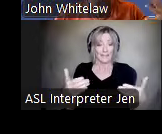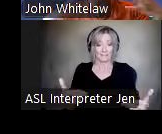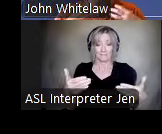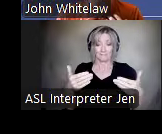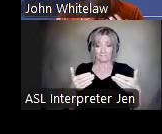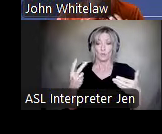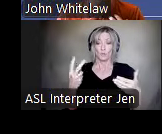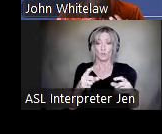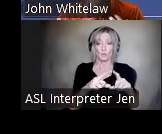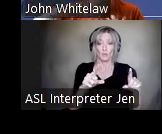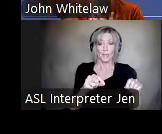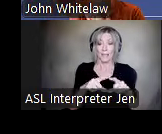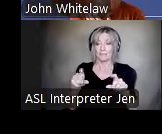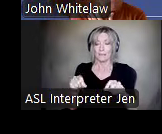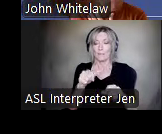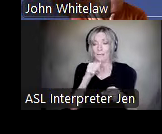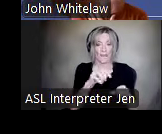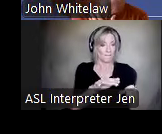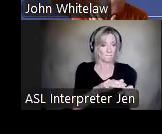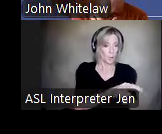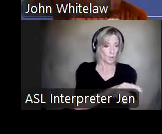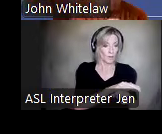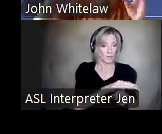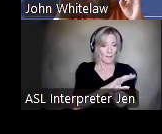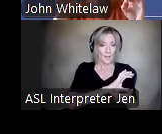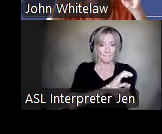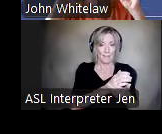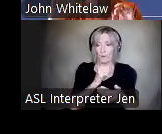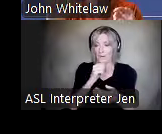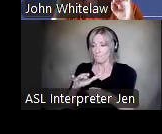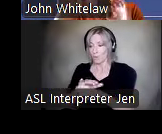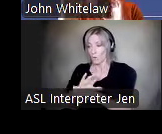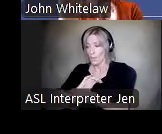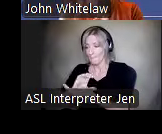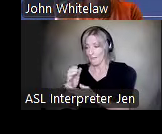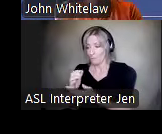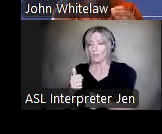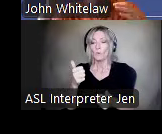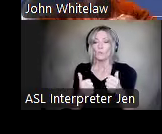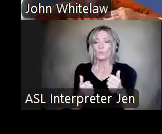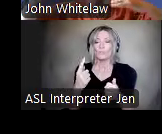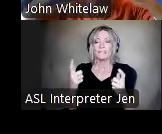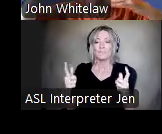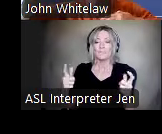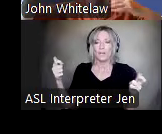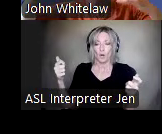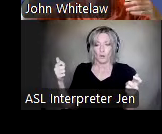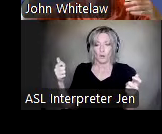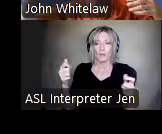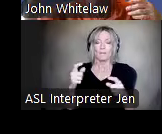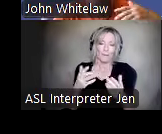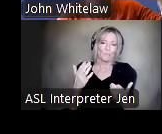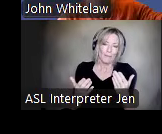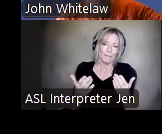get the full amount on your account and the full amount on a spouse's account. You get the greater of the 2, even though it might come in 2